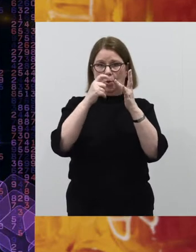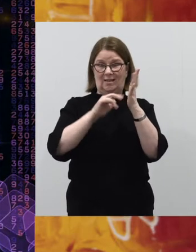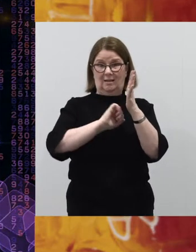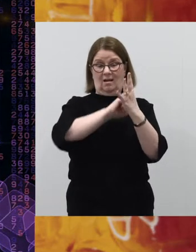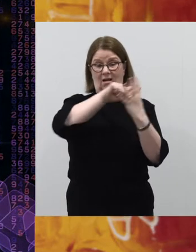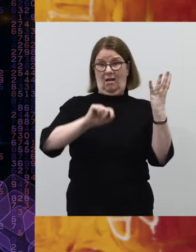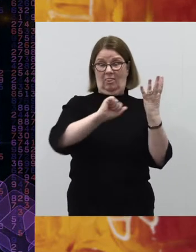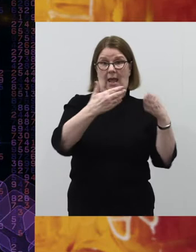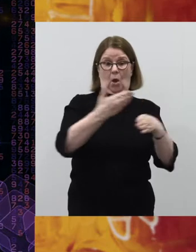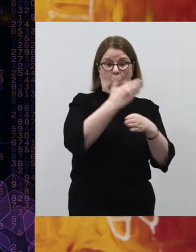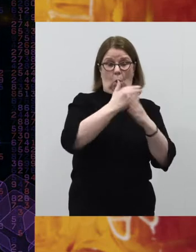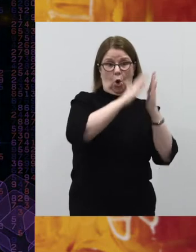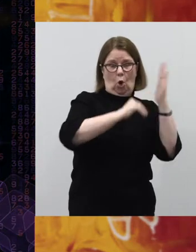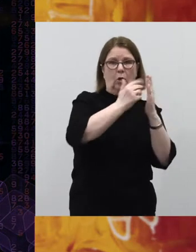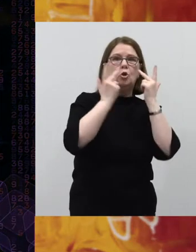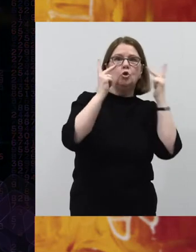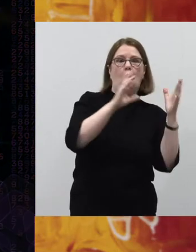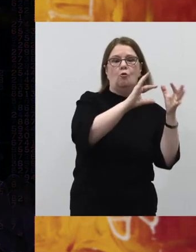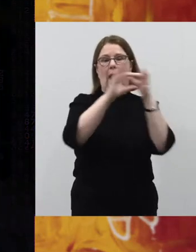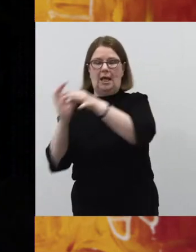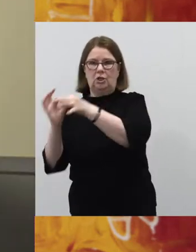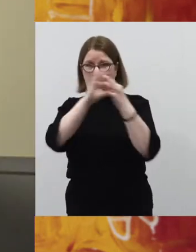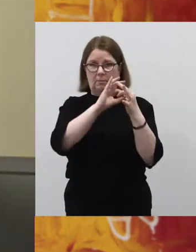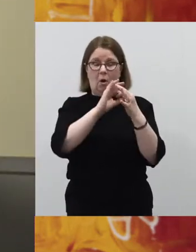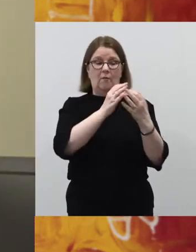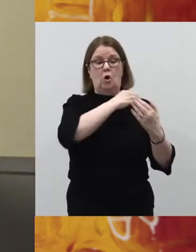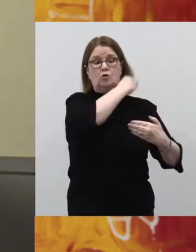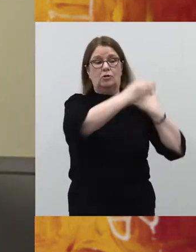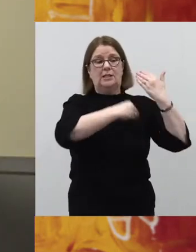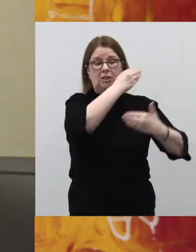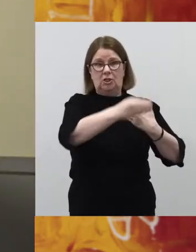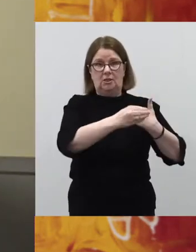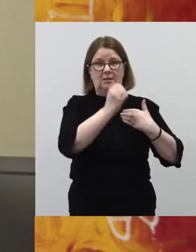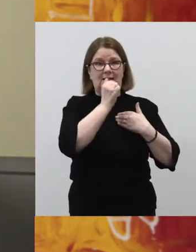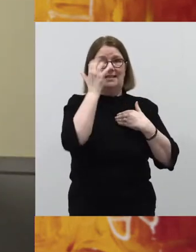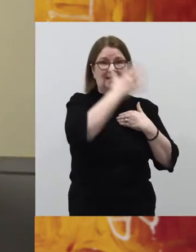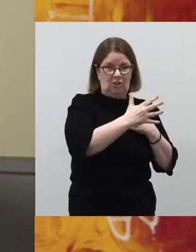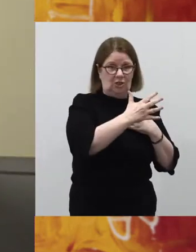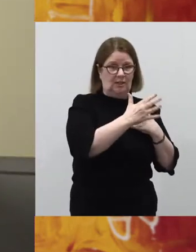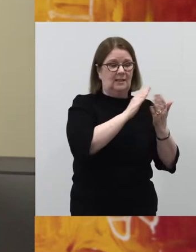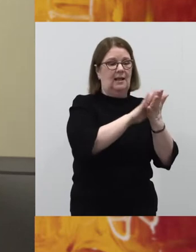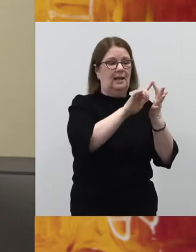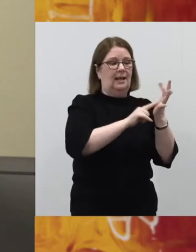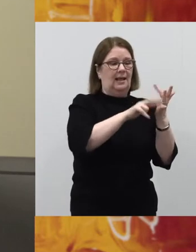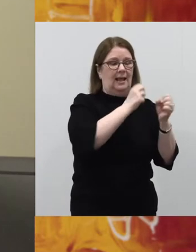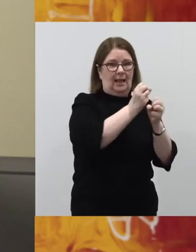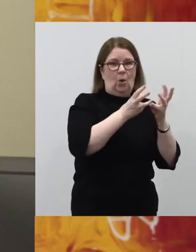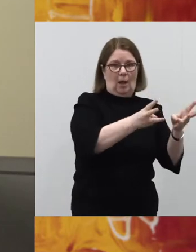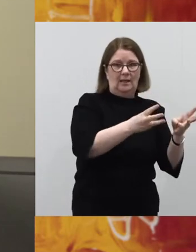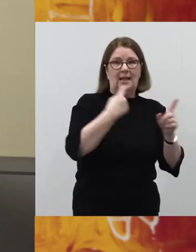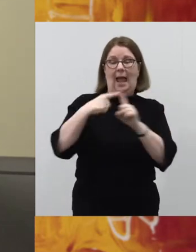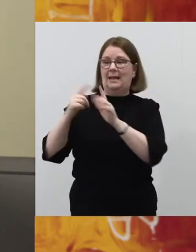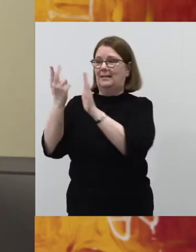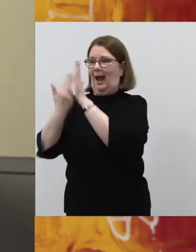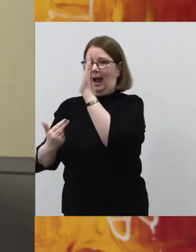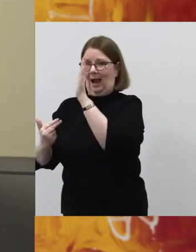Neuroaesthetics uses brain imaging, brainwave technology, and biofeedback to gather evidence of how we respond to the arts. Through